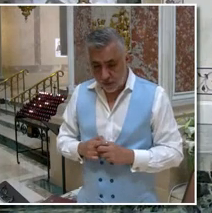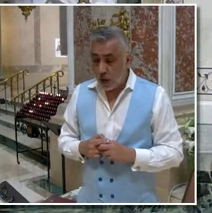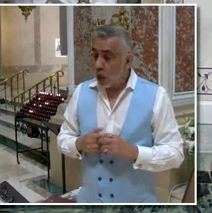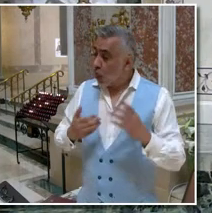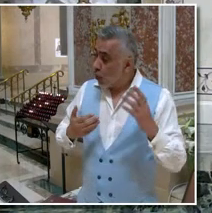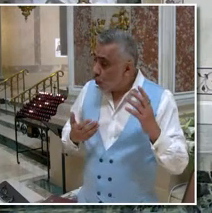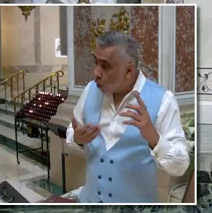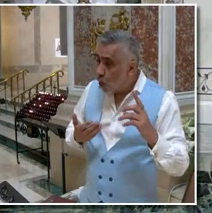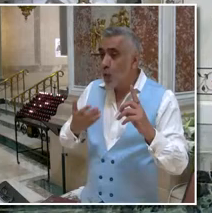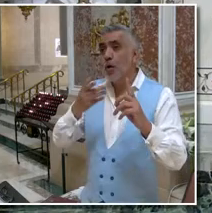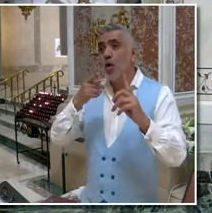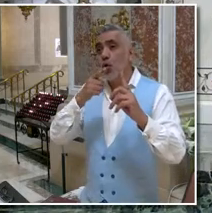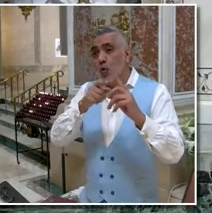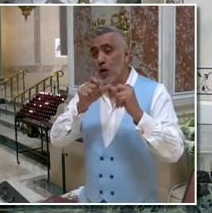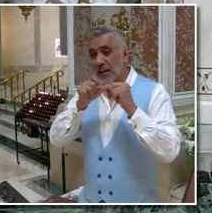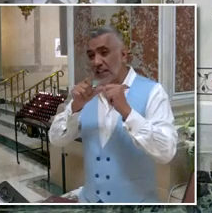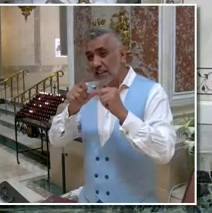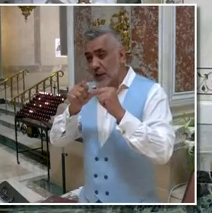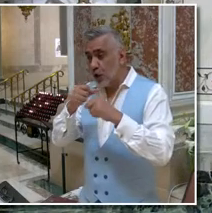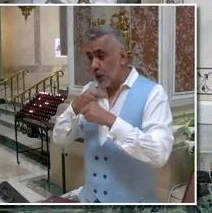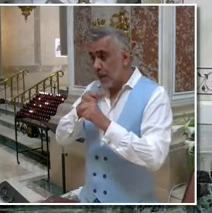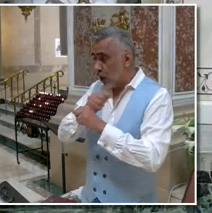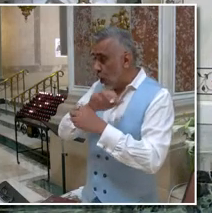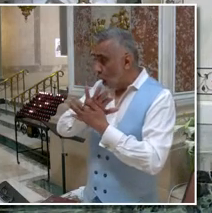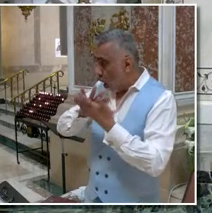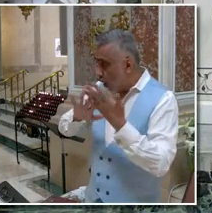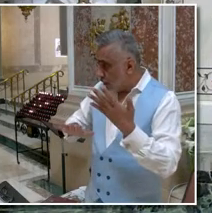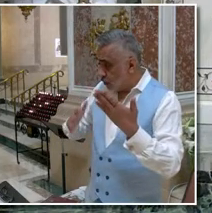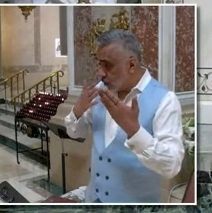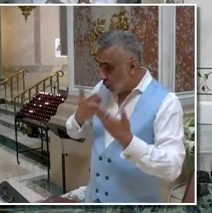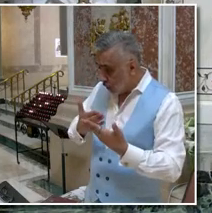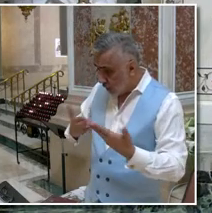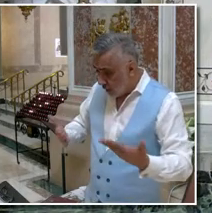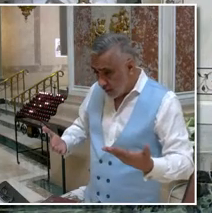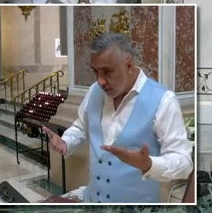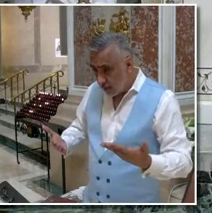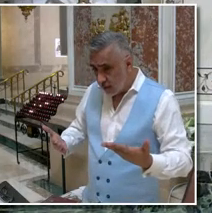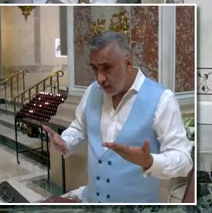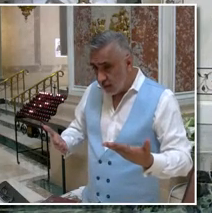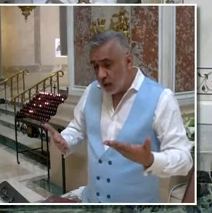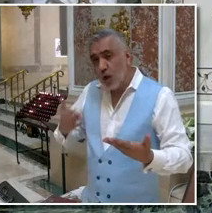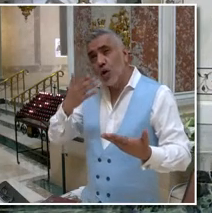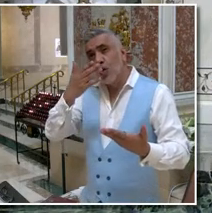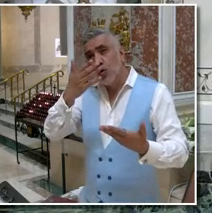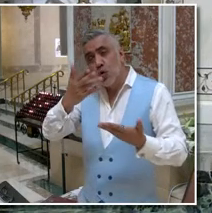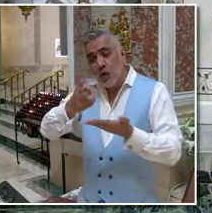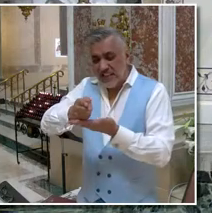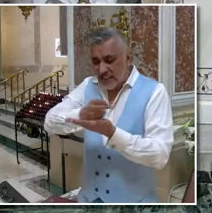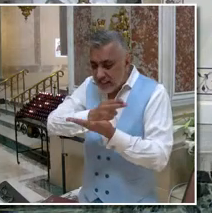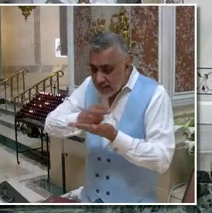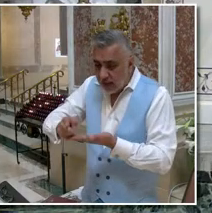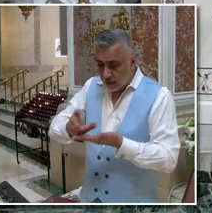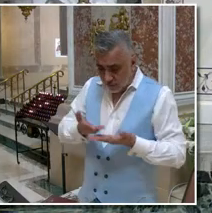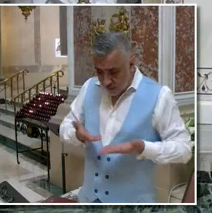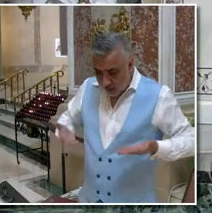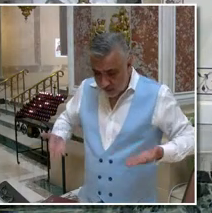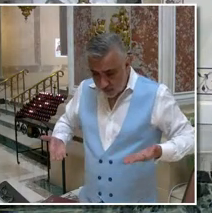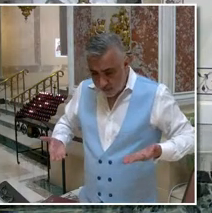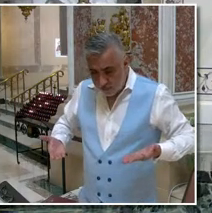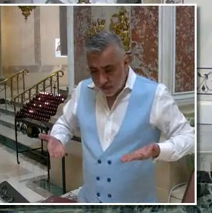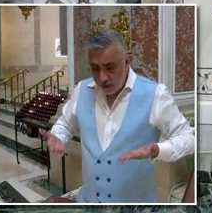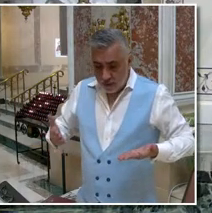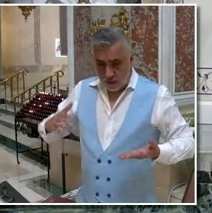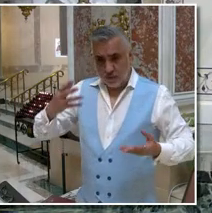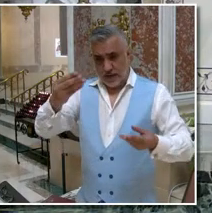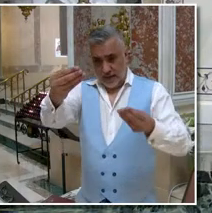Through whom you continue to make all these good things, O Lord, you sanctify them, fill them with